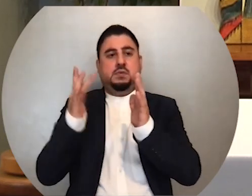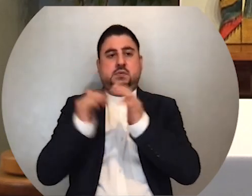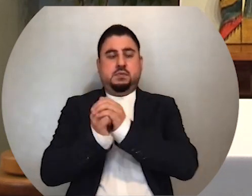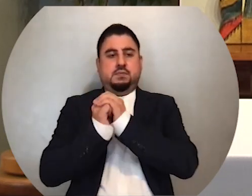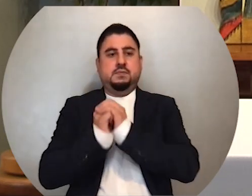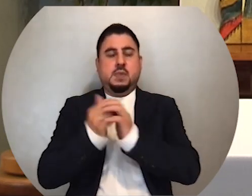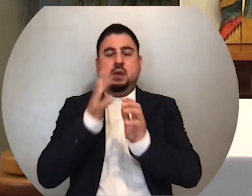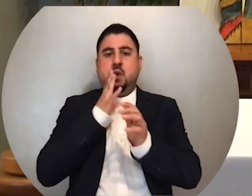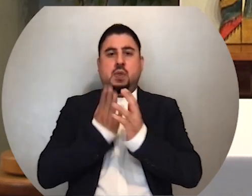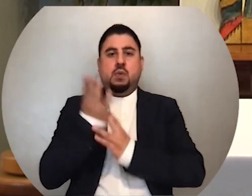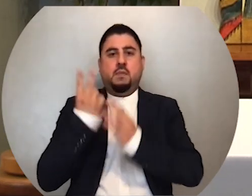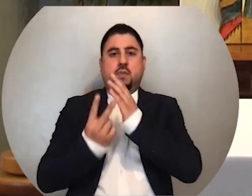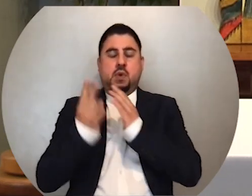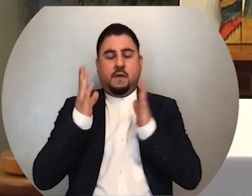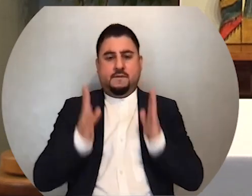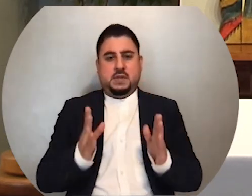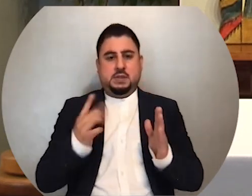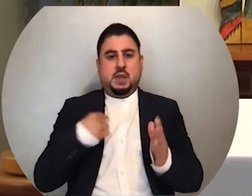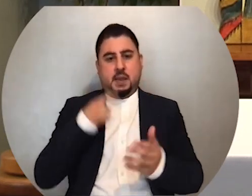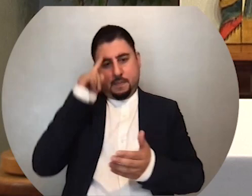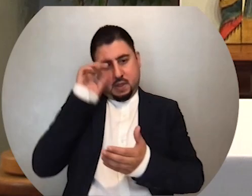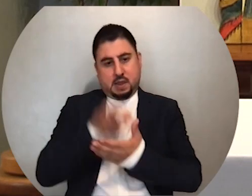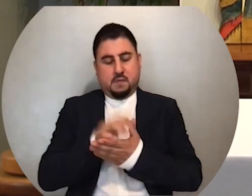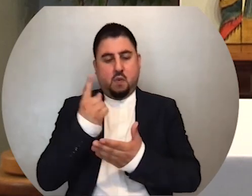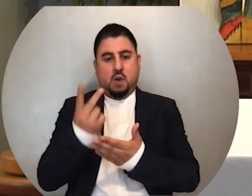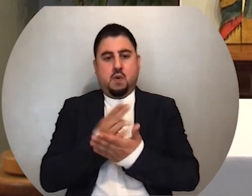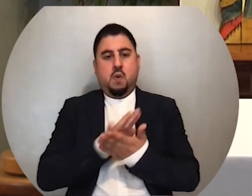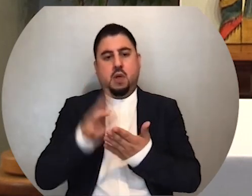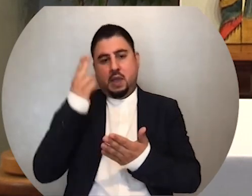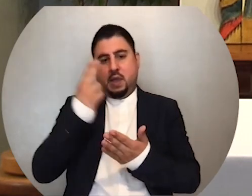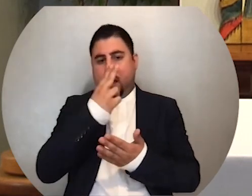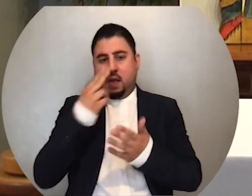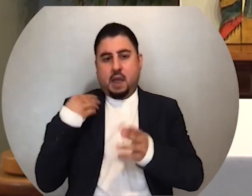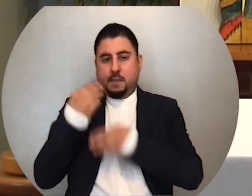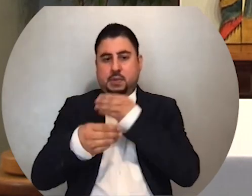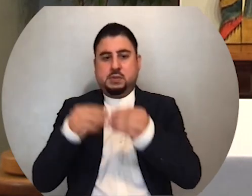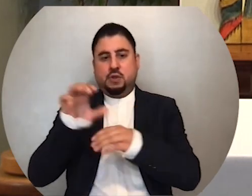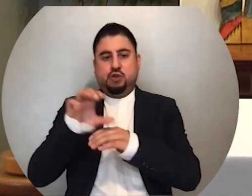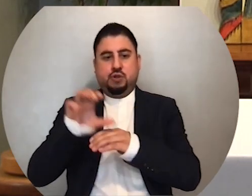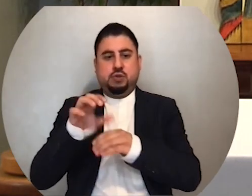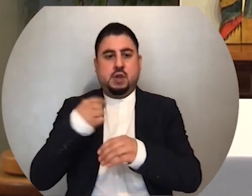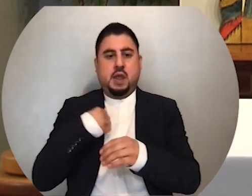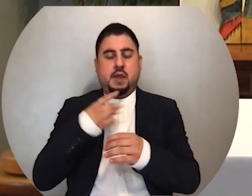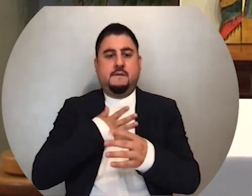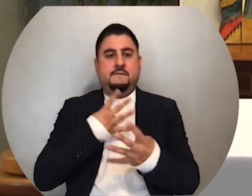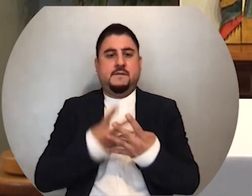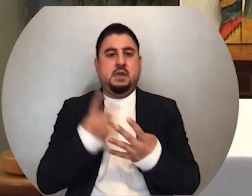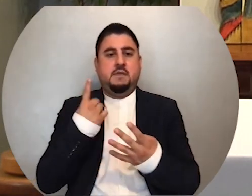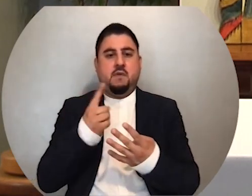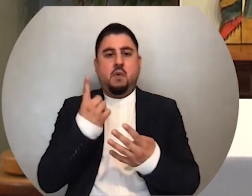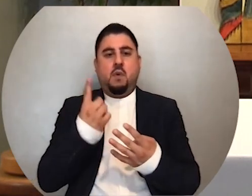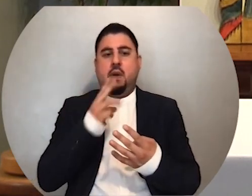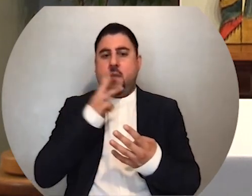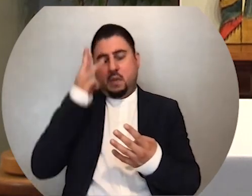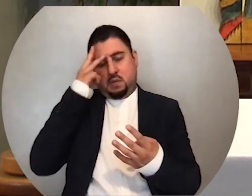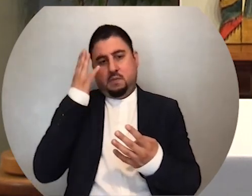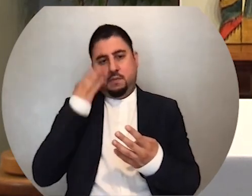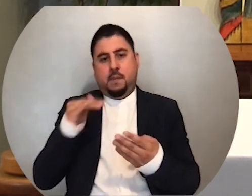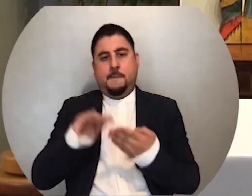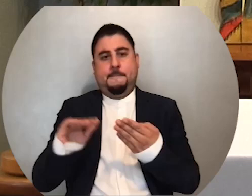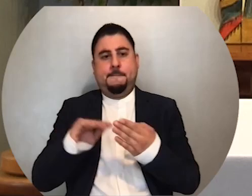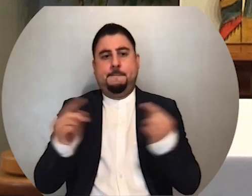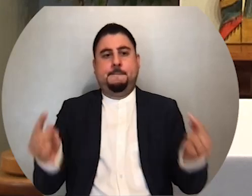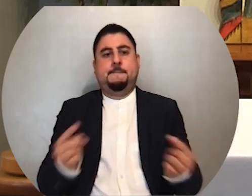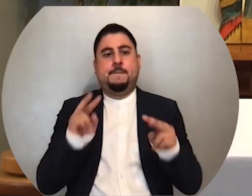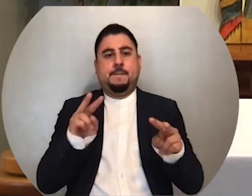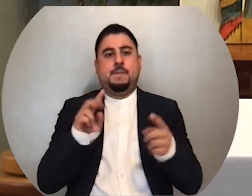glorified, who has spoken through the prophets. I believe in one holy Catholic and Apostolic Church. I confess one baptism for the forgiveness of